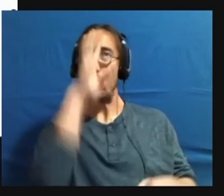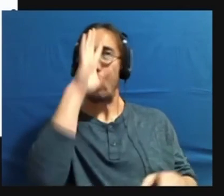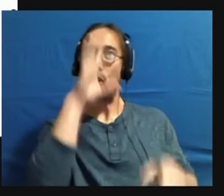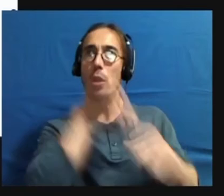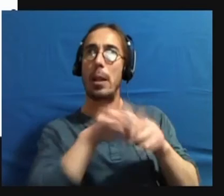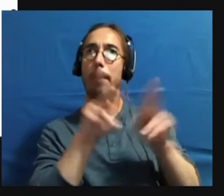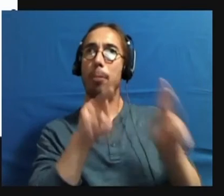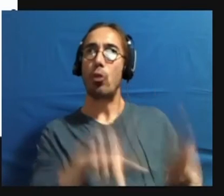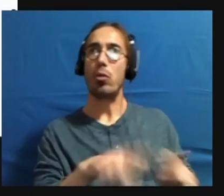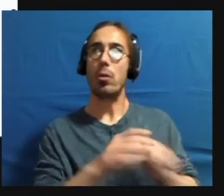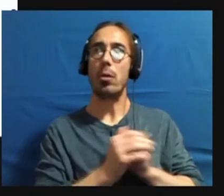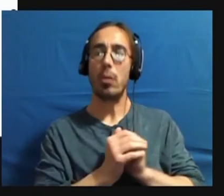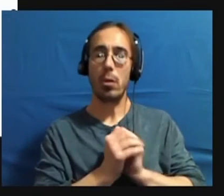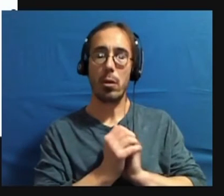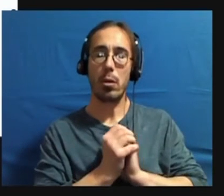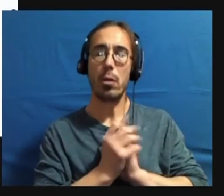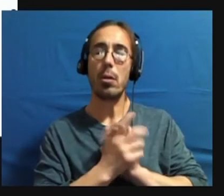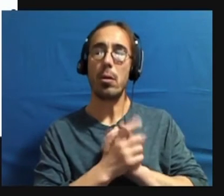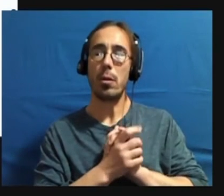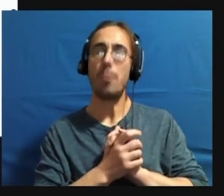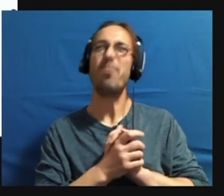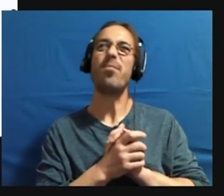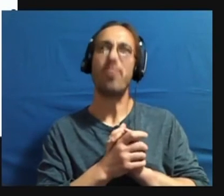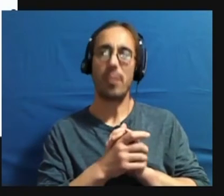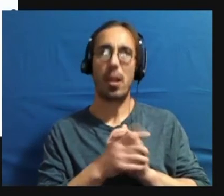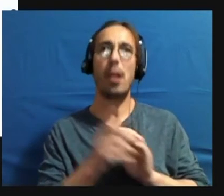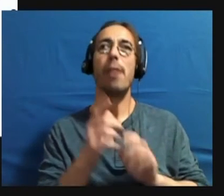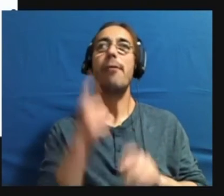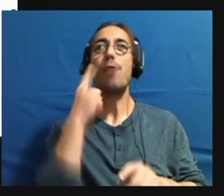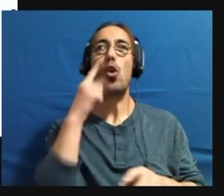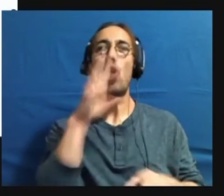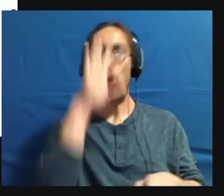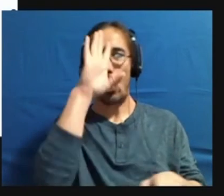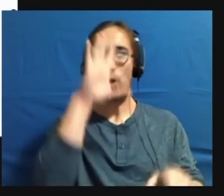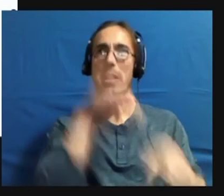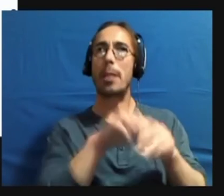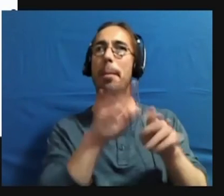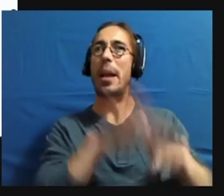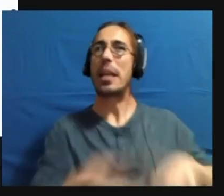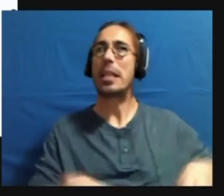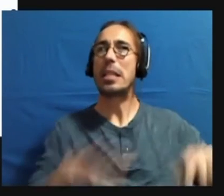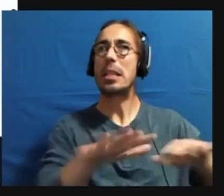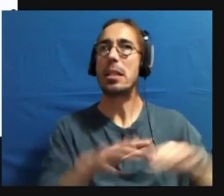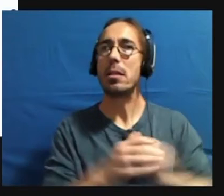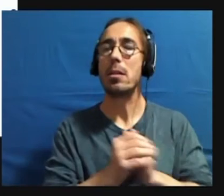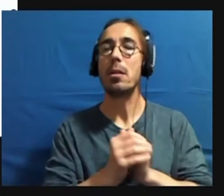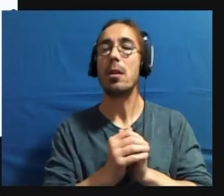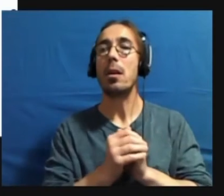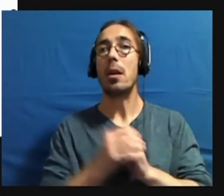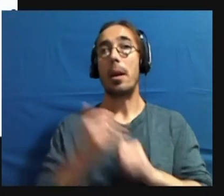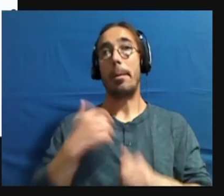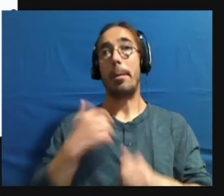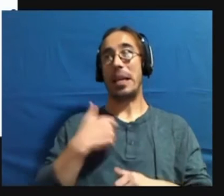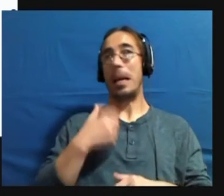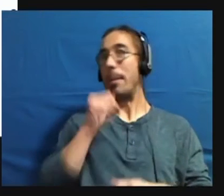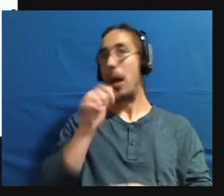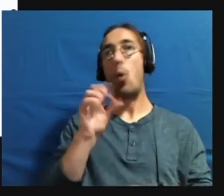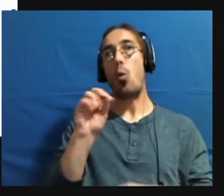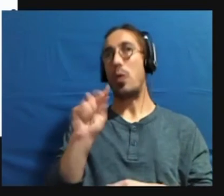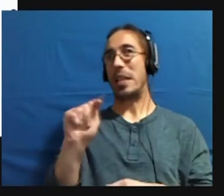in autistic spaces with supporting autistic children, but I myself am not an OT.